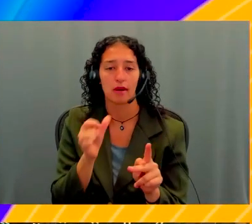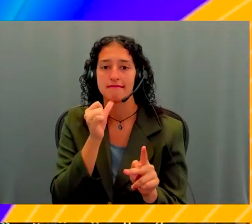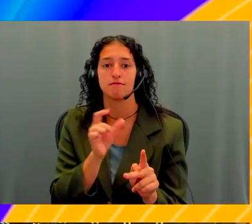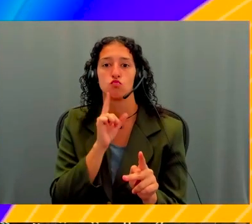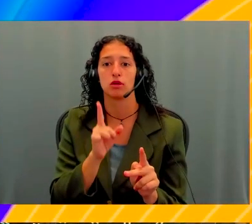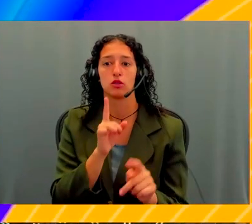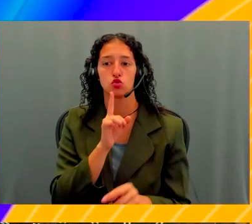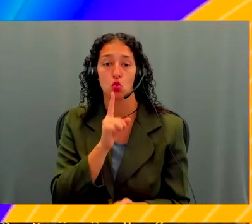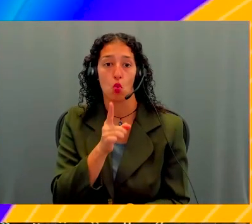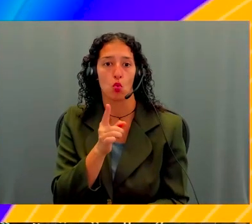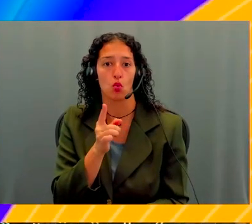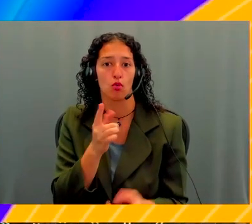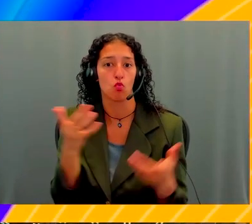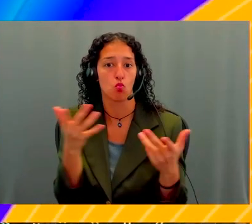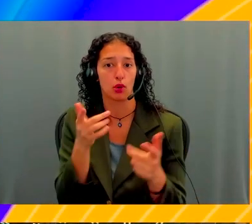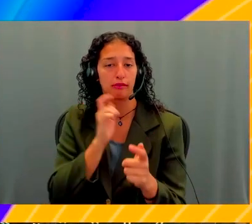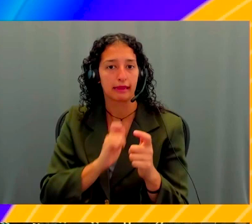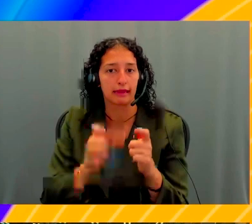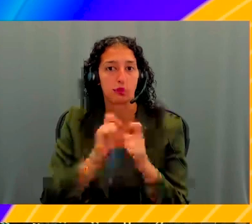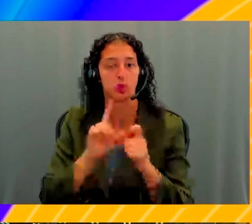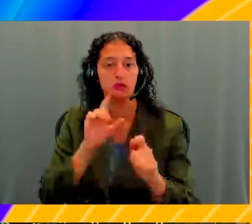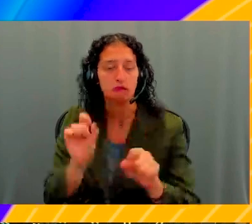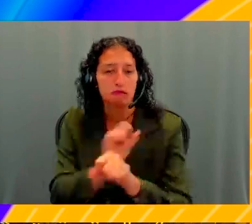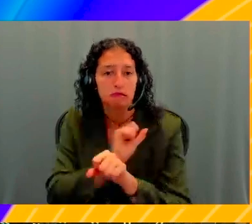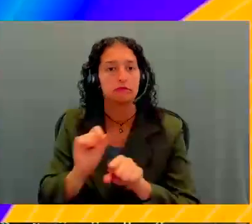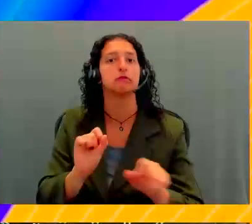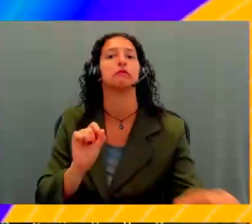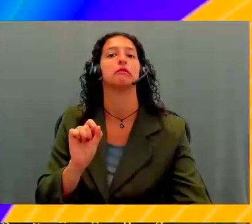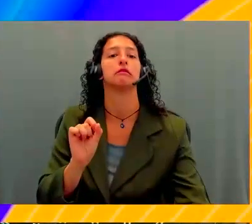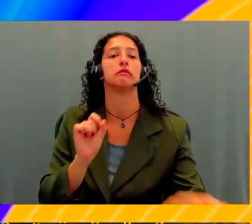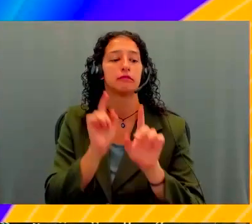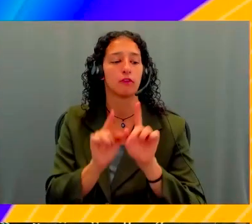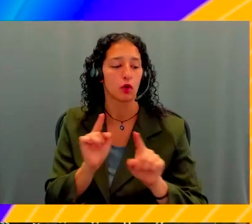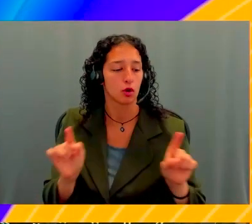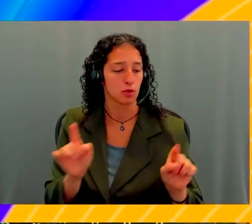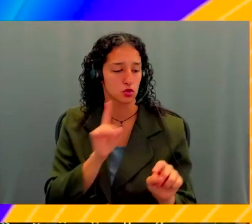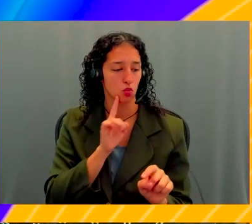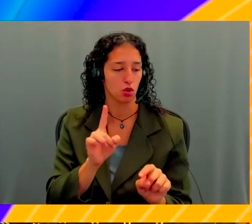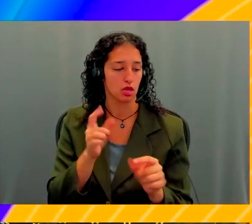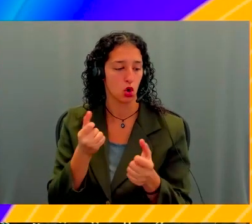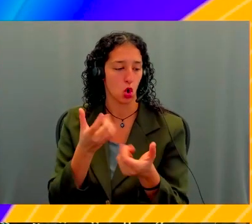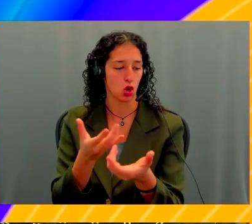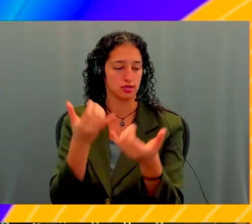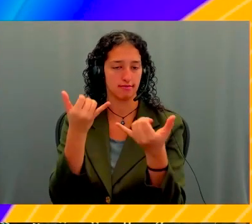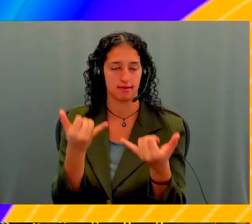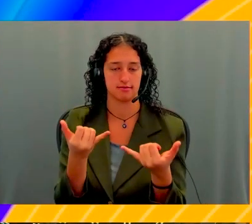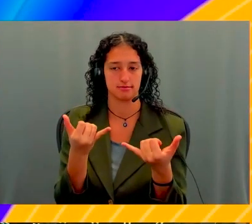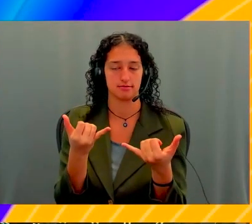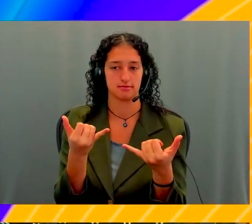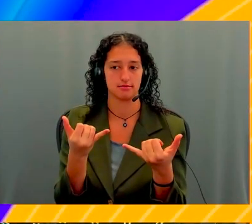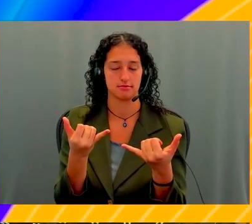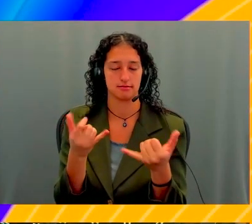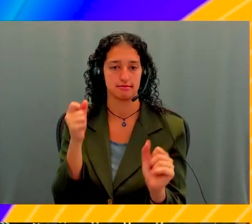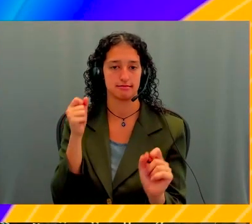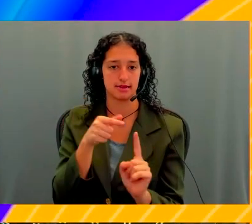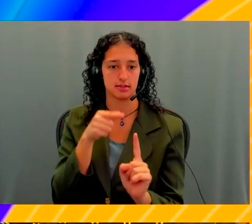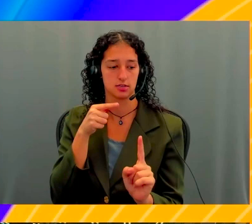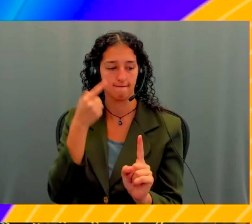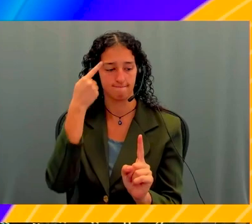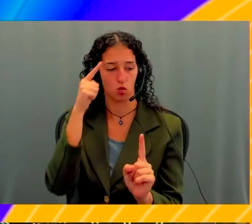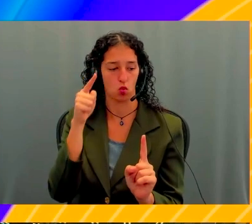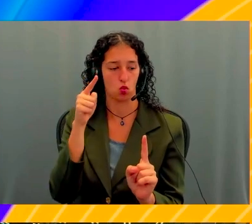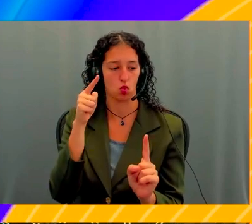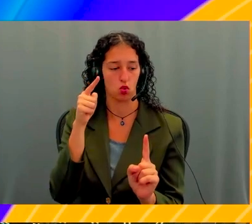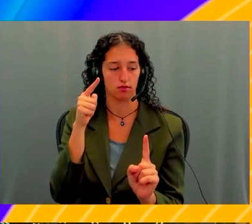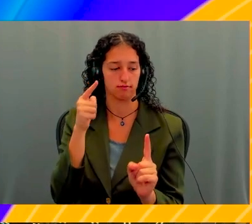like what are the actual variables that really are causing for the Yep. sensor to or the device